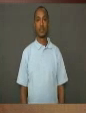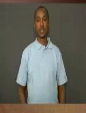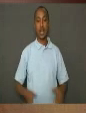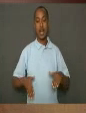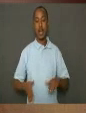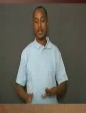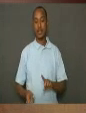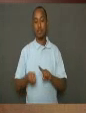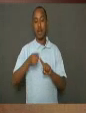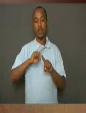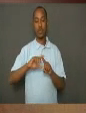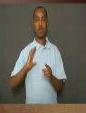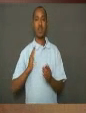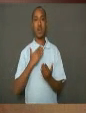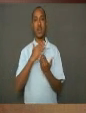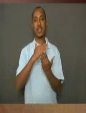Let's get back to our lesson.